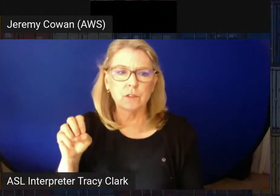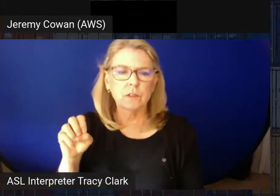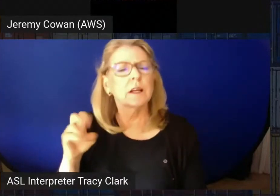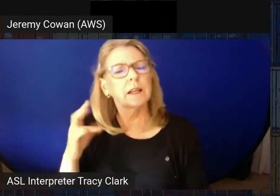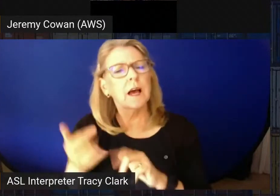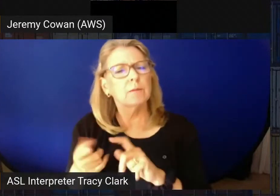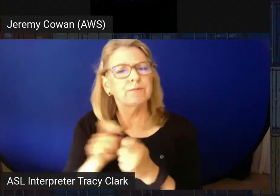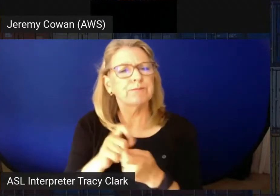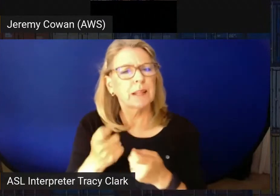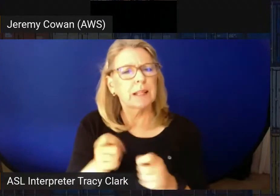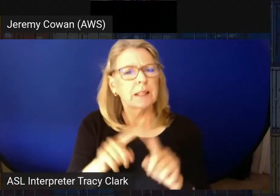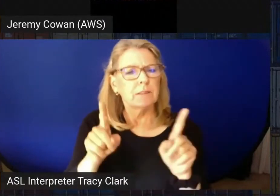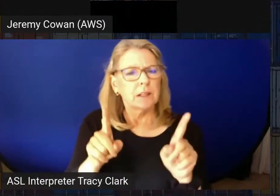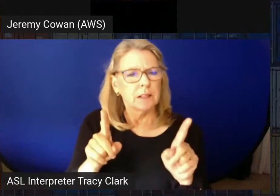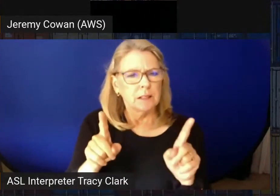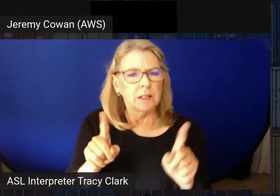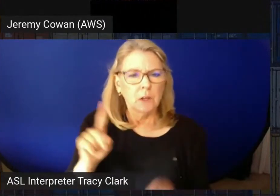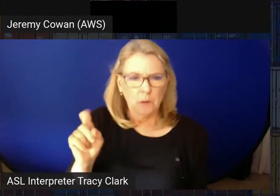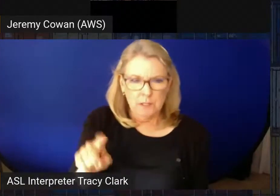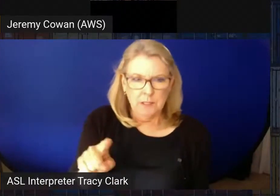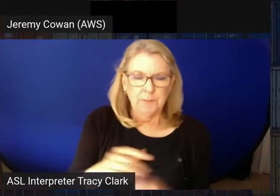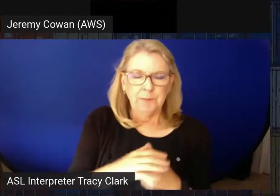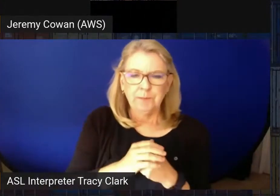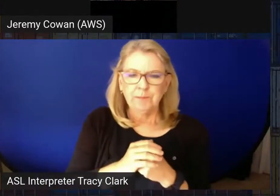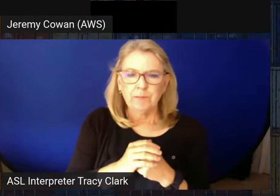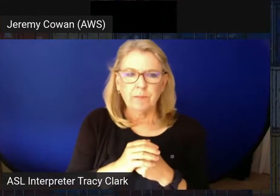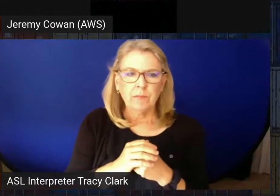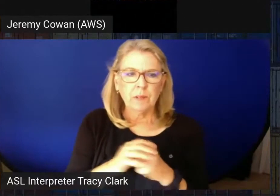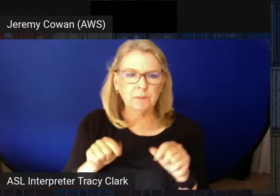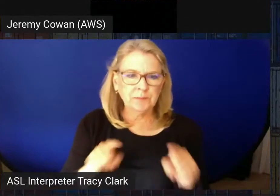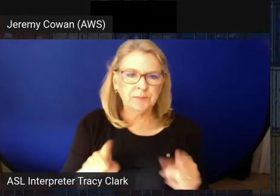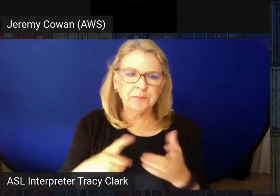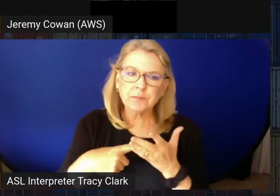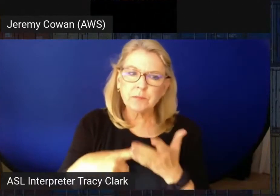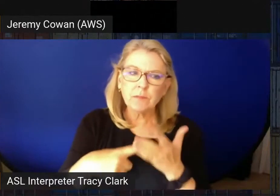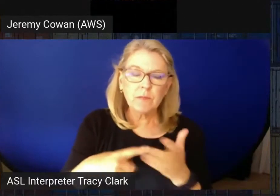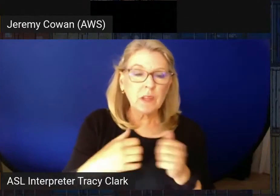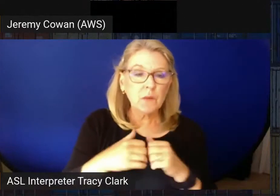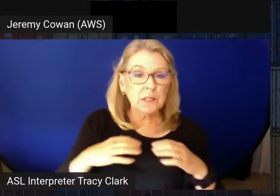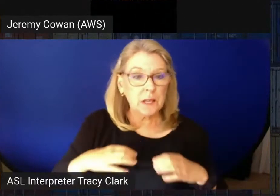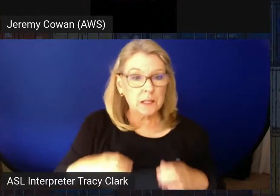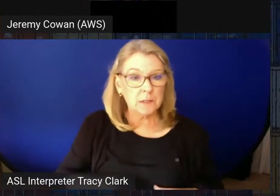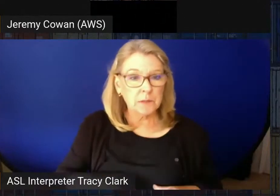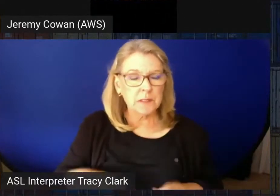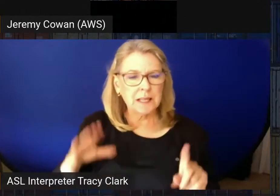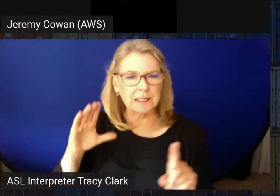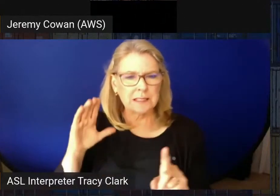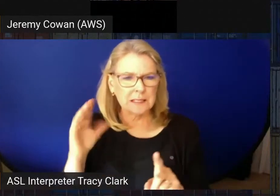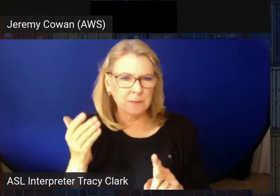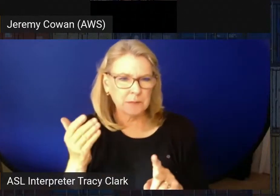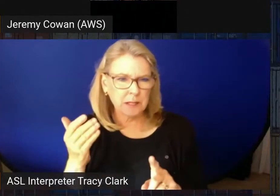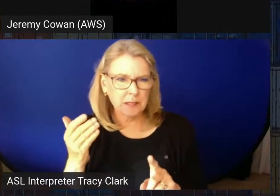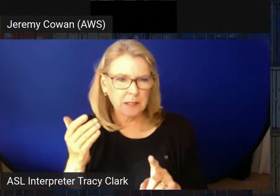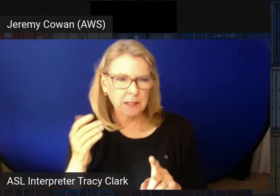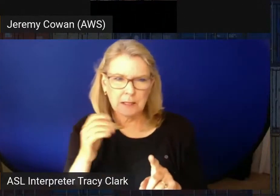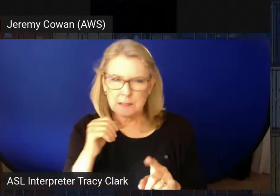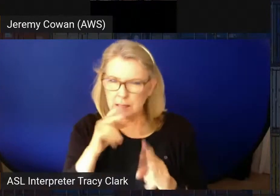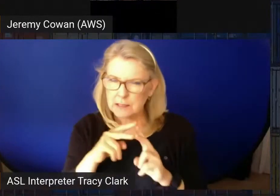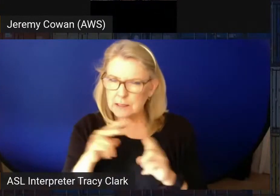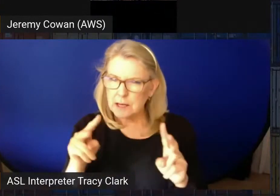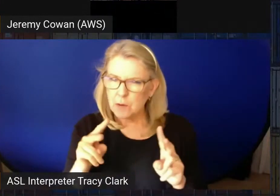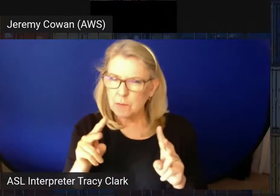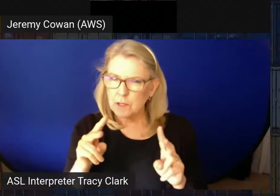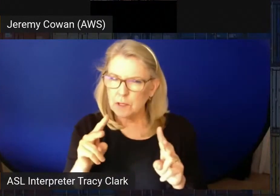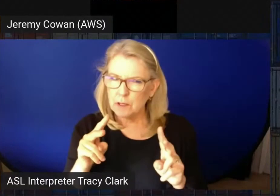ask a different question. So when talking to customers, it seems like it's not terribly uncommon for them to